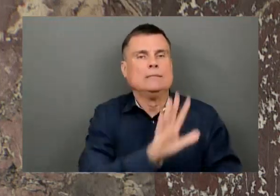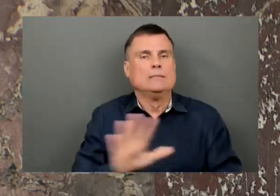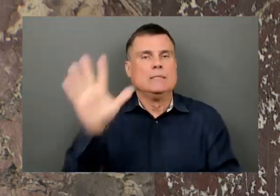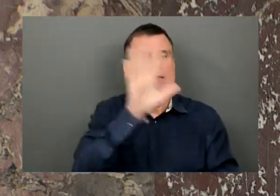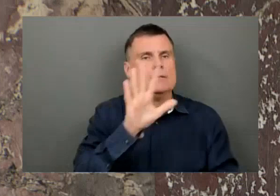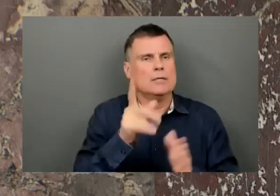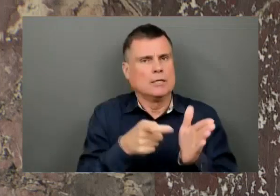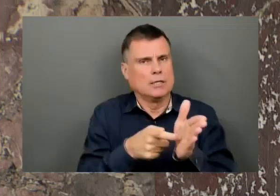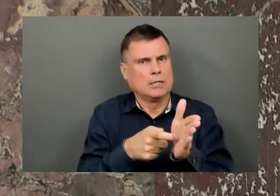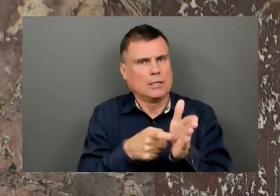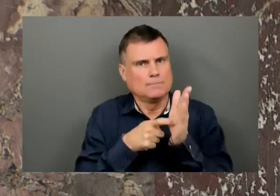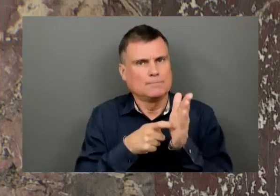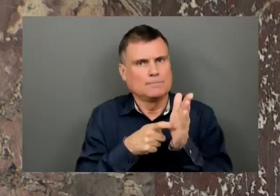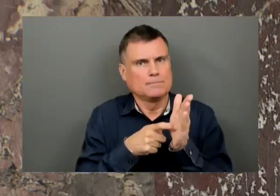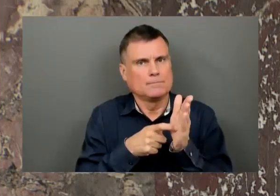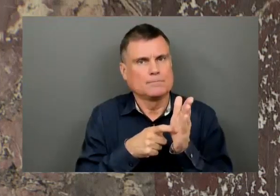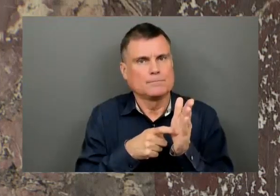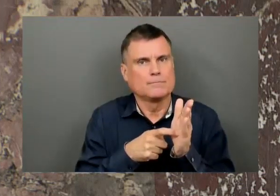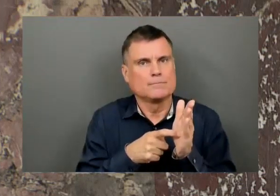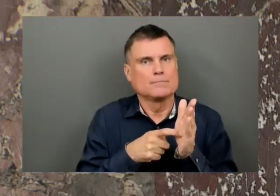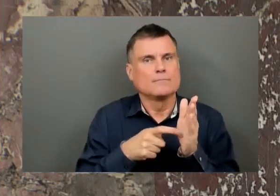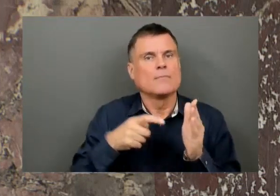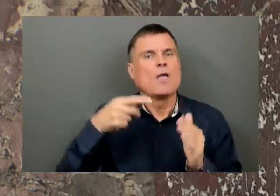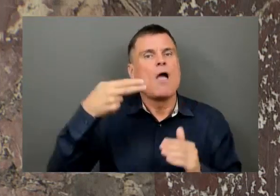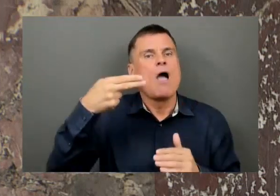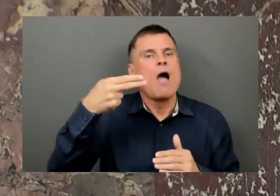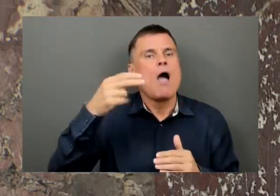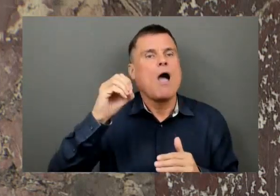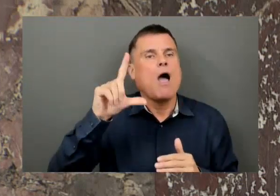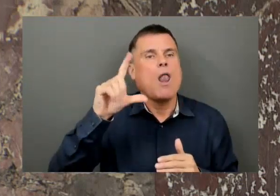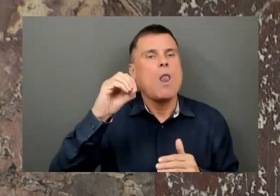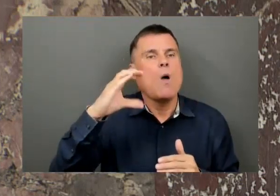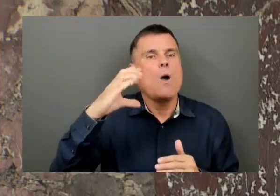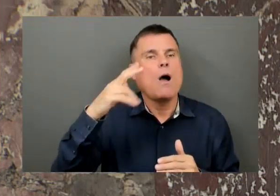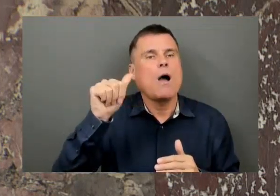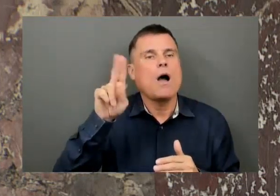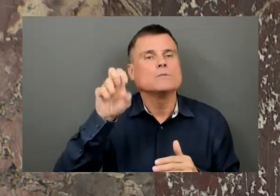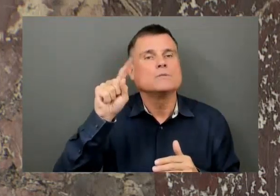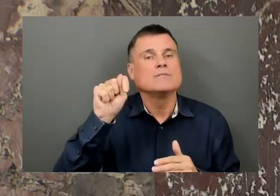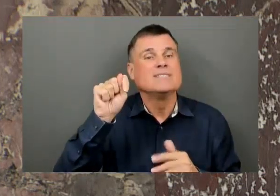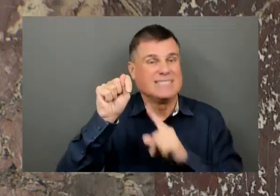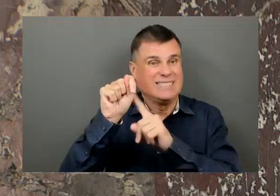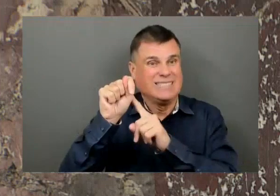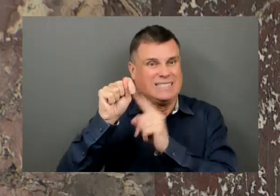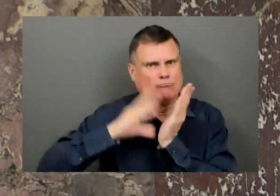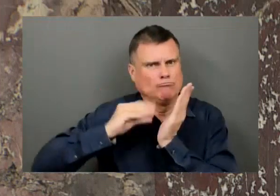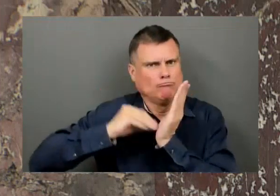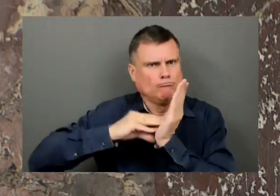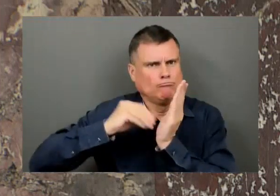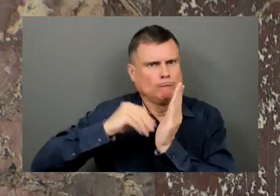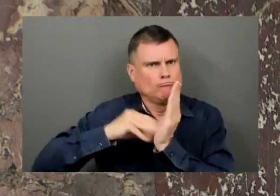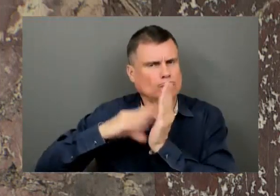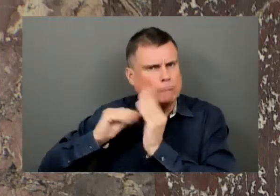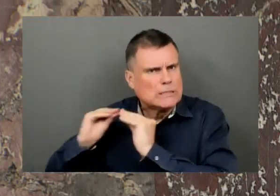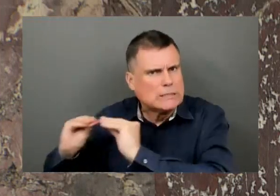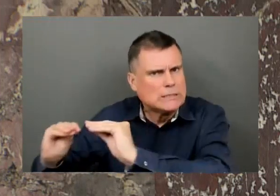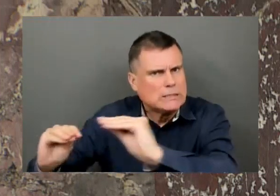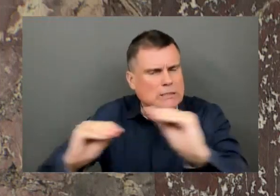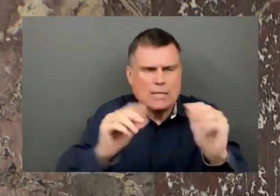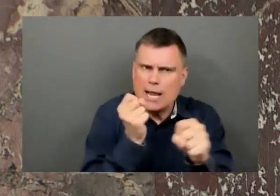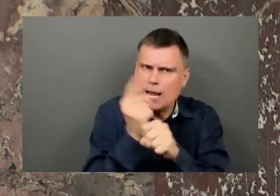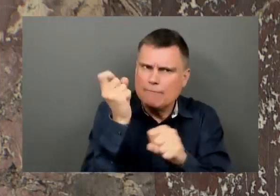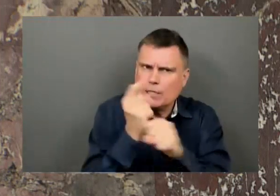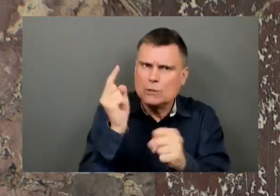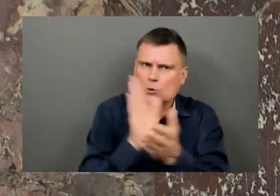protocol. But this is just the start of the work we need to do. That's why I'm meeting with the community to identify further steps that we can